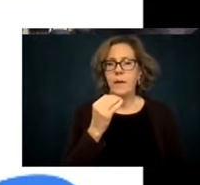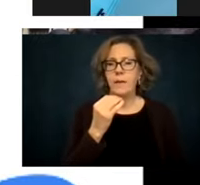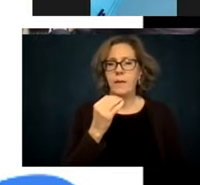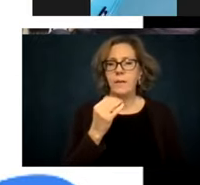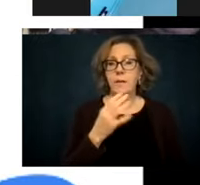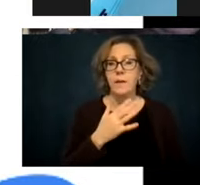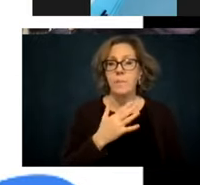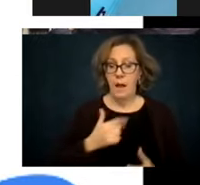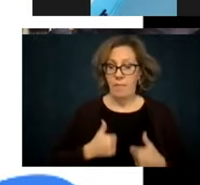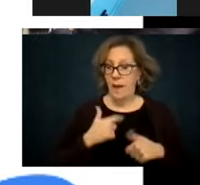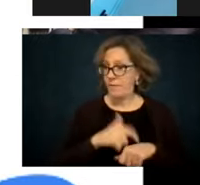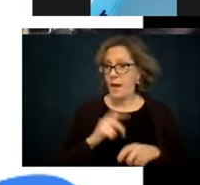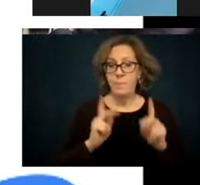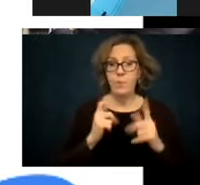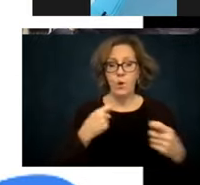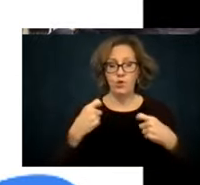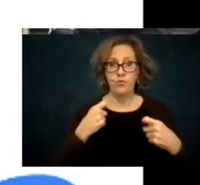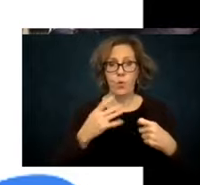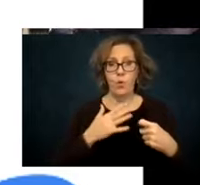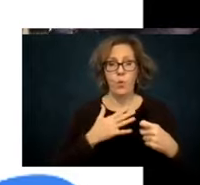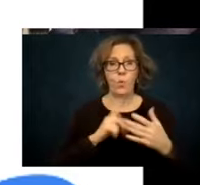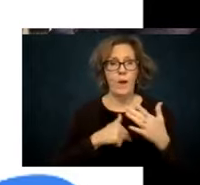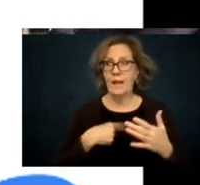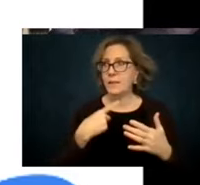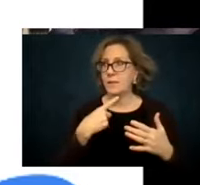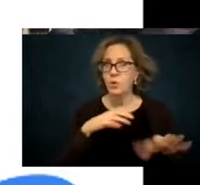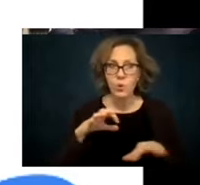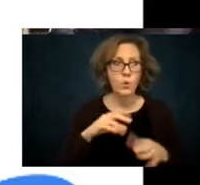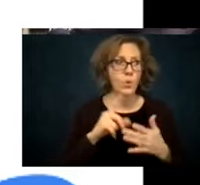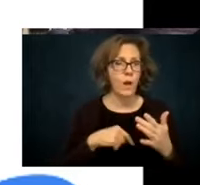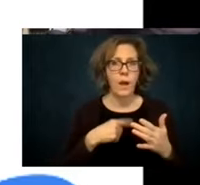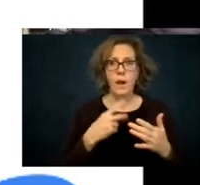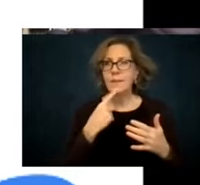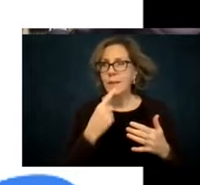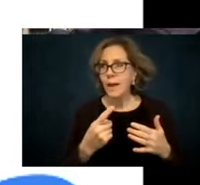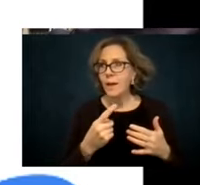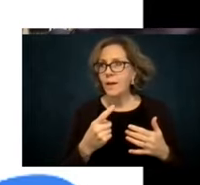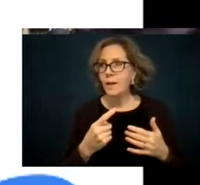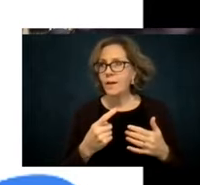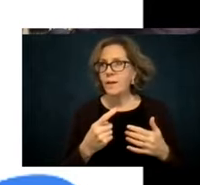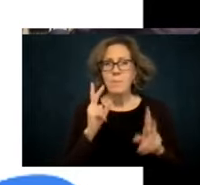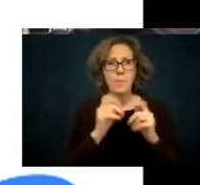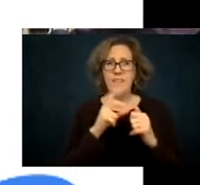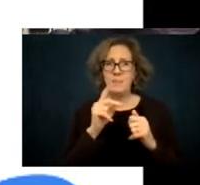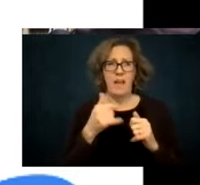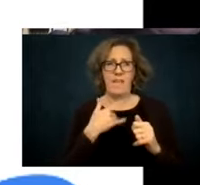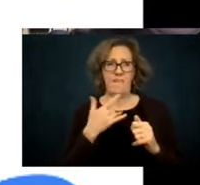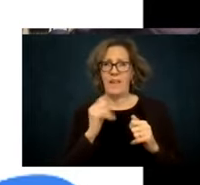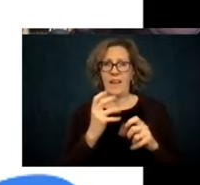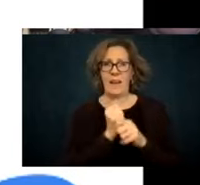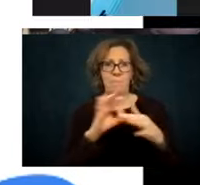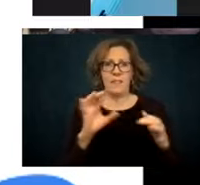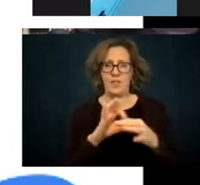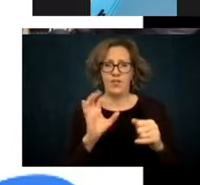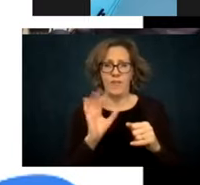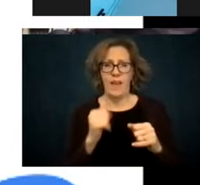want to control what I say, what I do. I can't see. Like I have no voice. Even people with disabilities, I feel like I get dismissed.